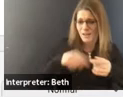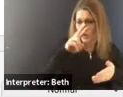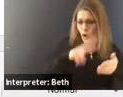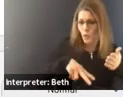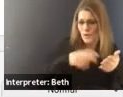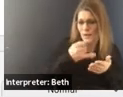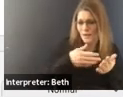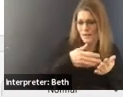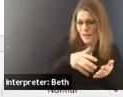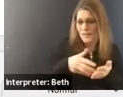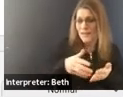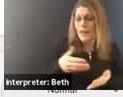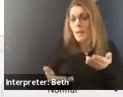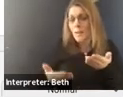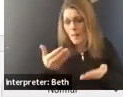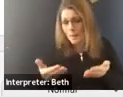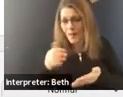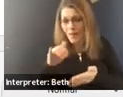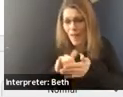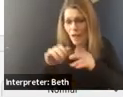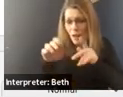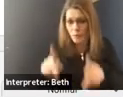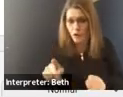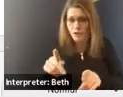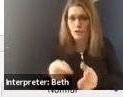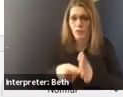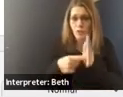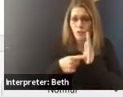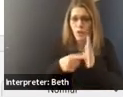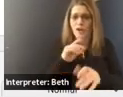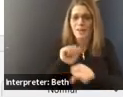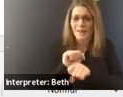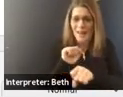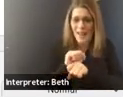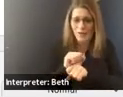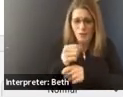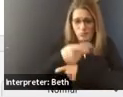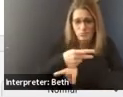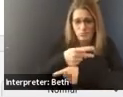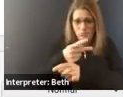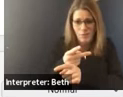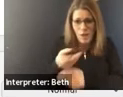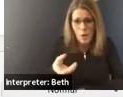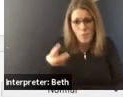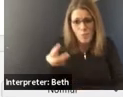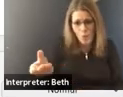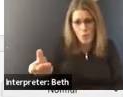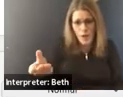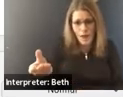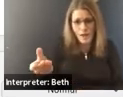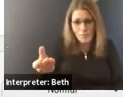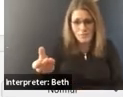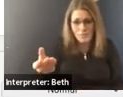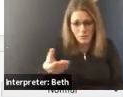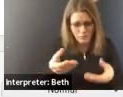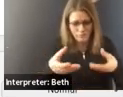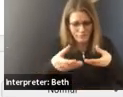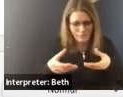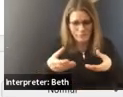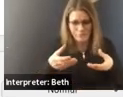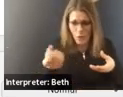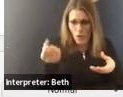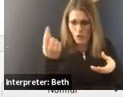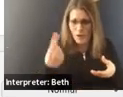it. And know that polished CAD renderings